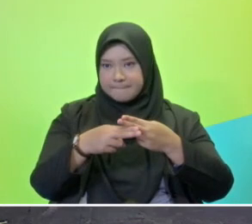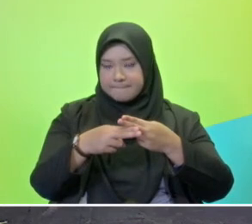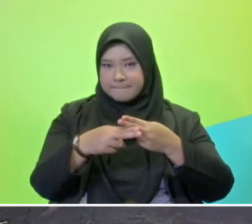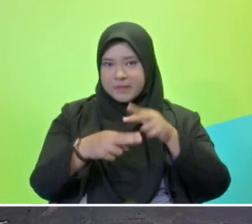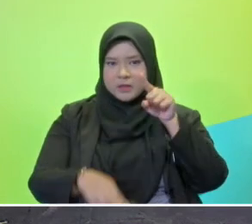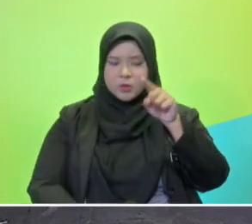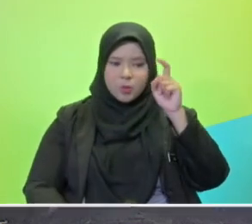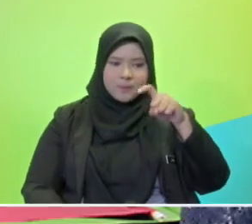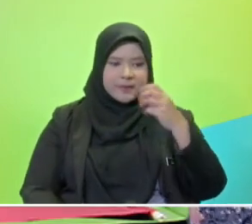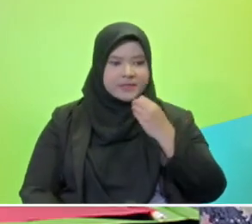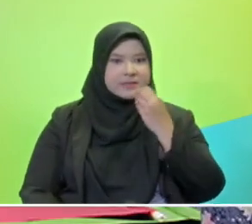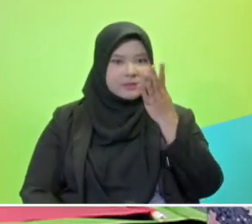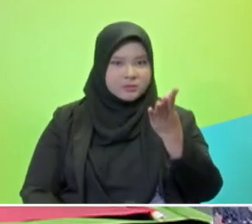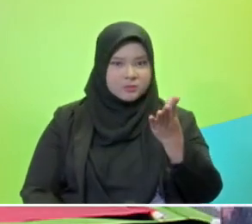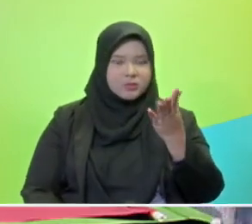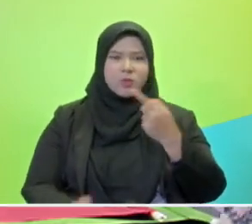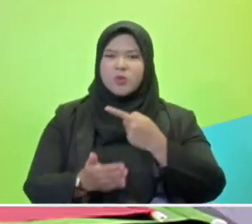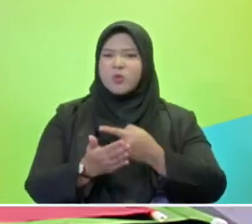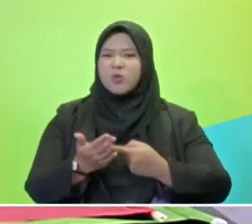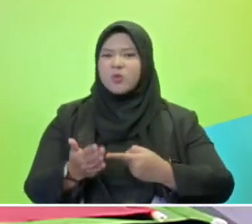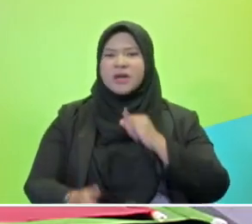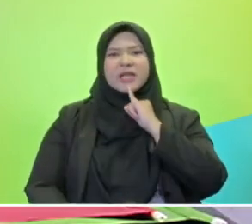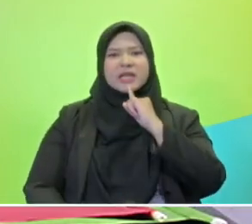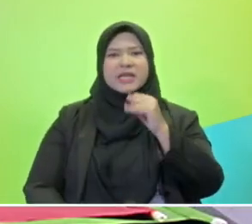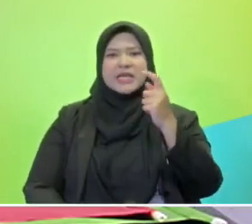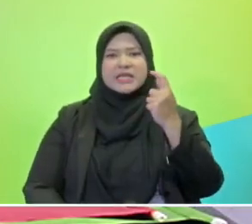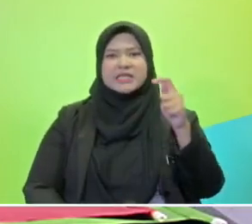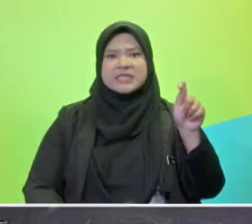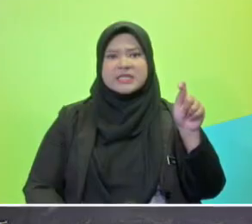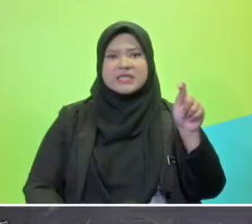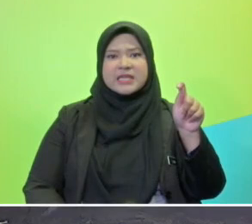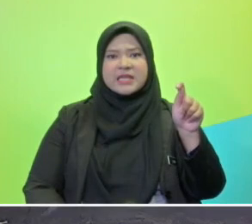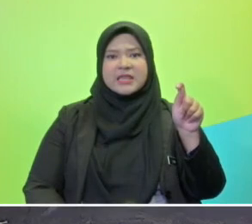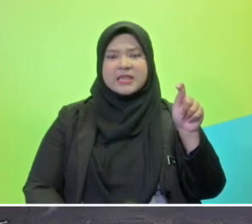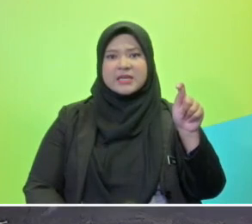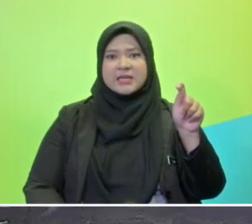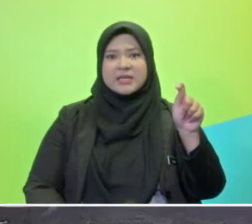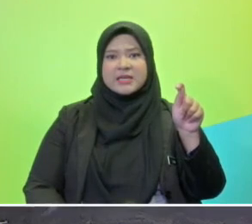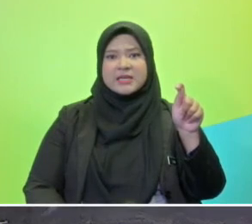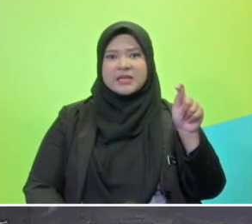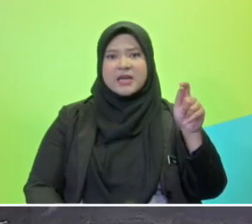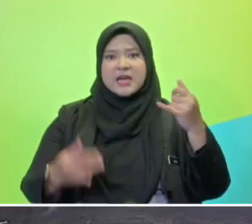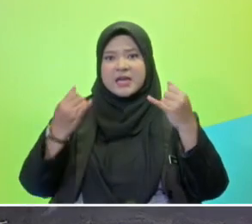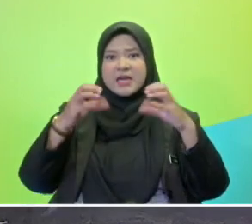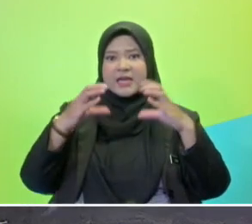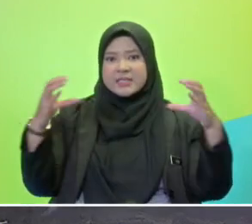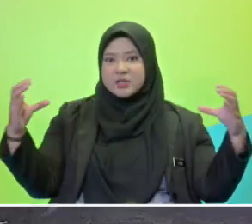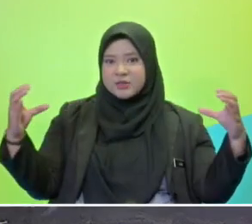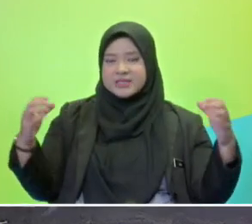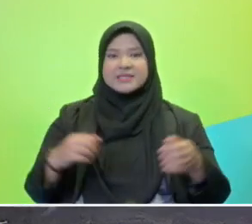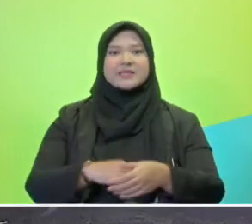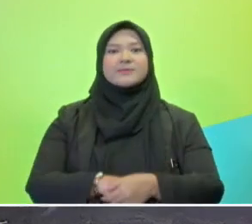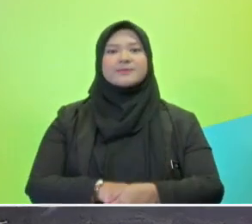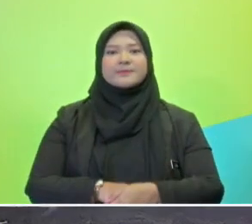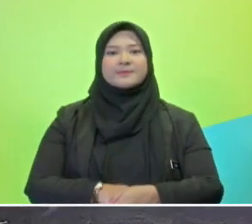pets, food or toys? Yep. So it belongs to the box pets. Pets. Okay. All right. So let's